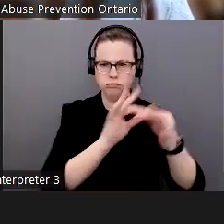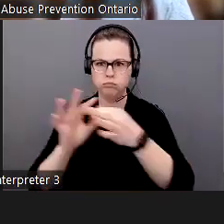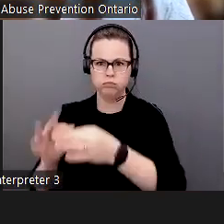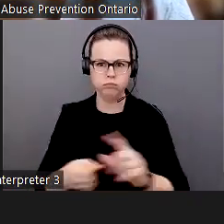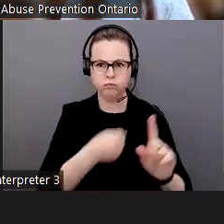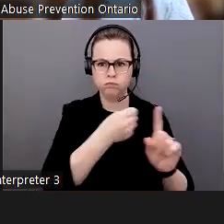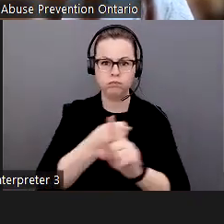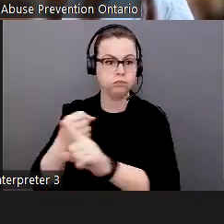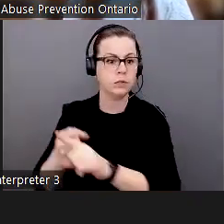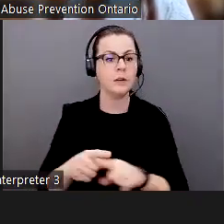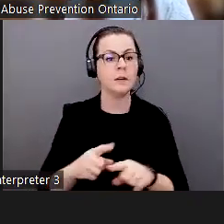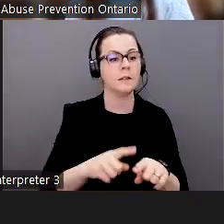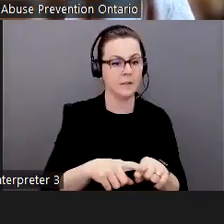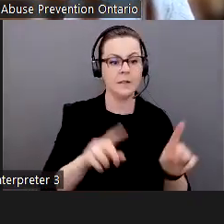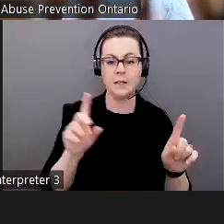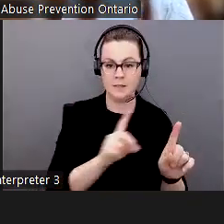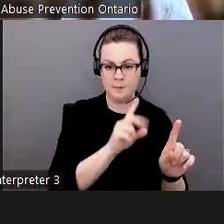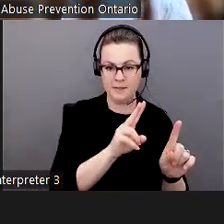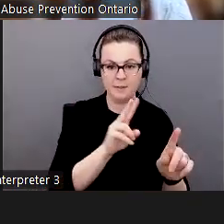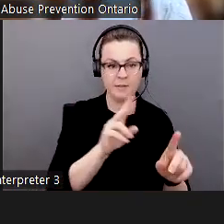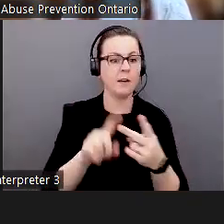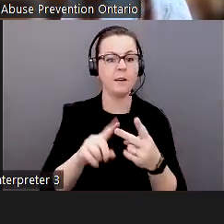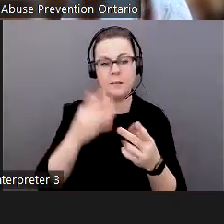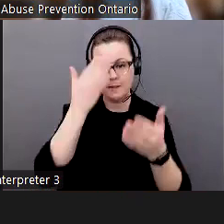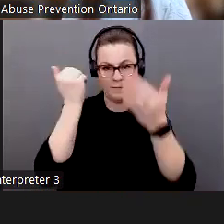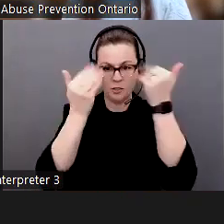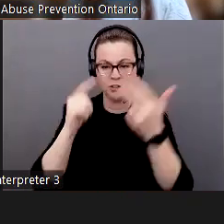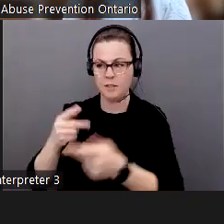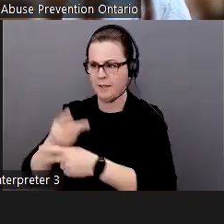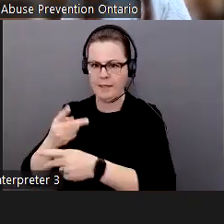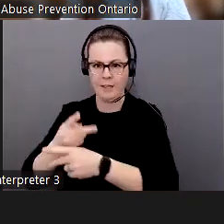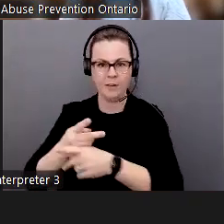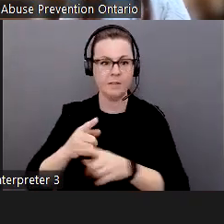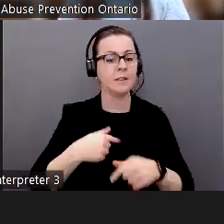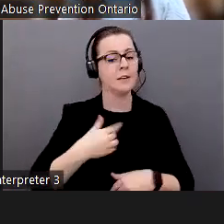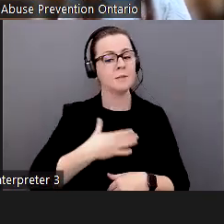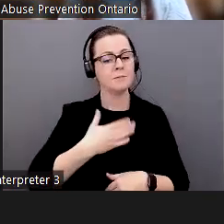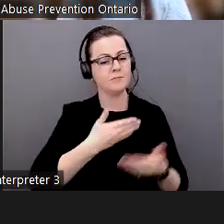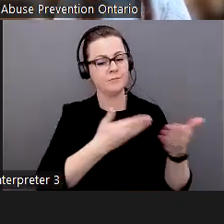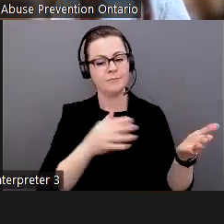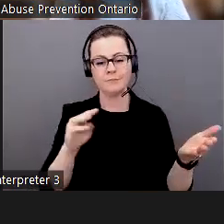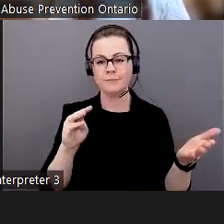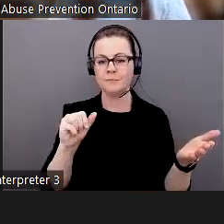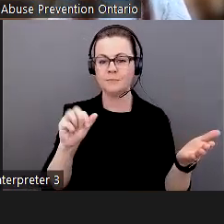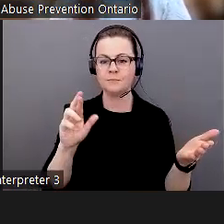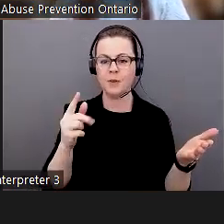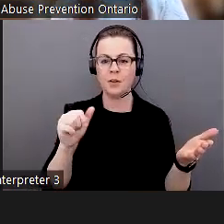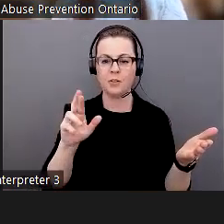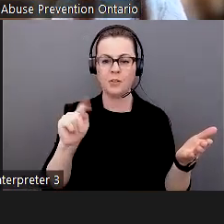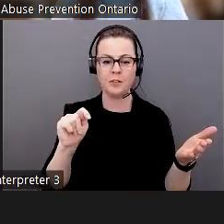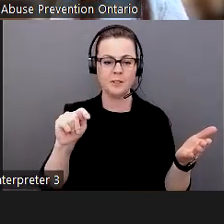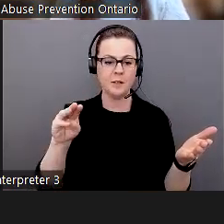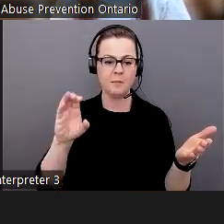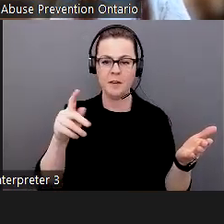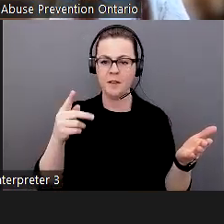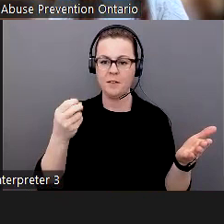pleased today to have my colleague, Margaret MacPherson, with us to present today. Margaret is a research associate at the Centre